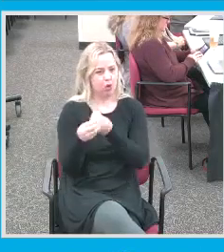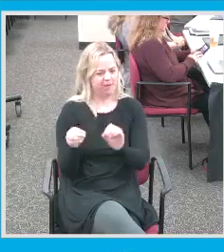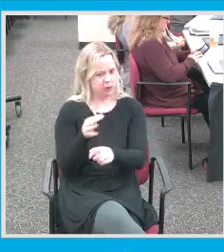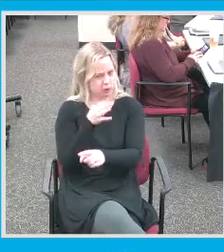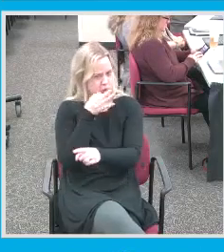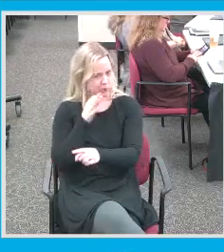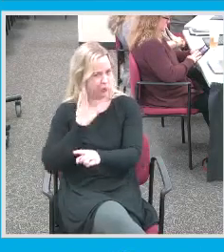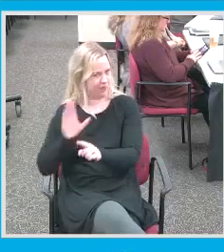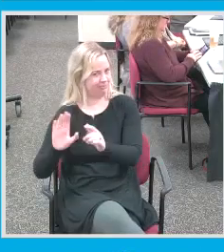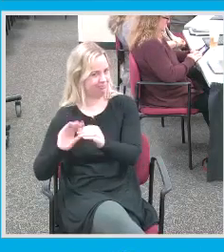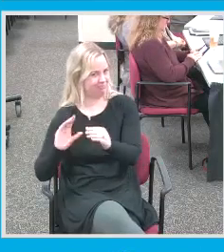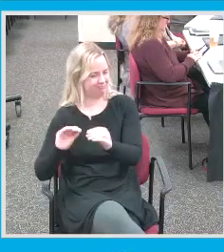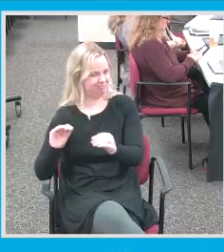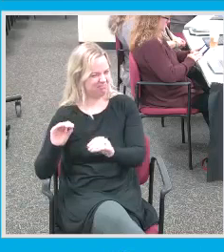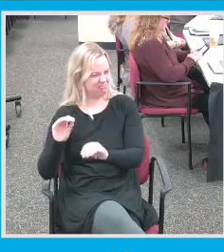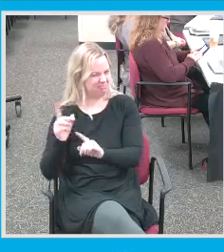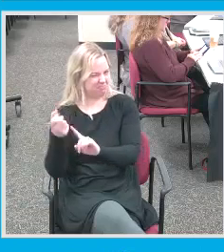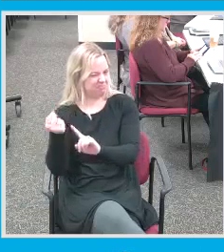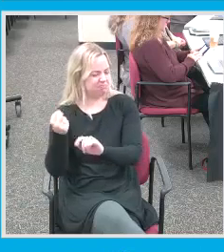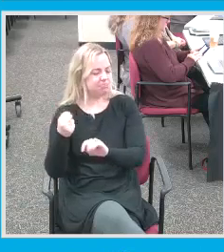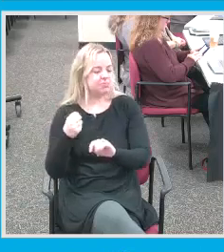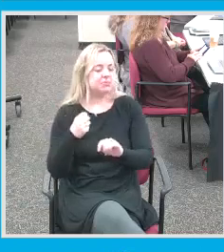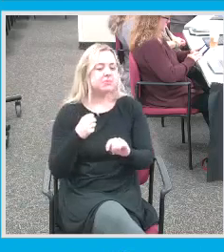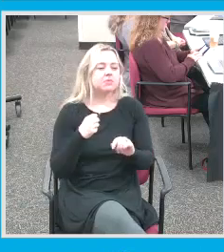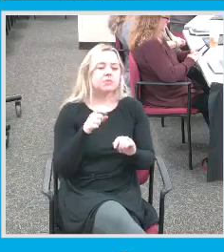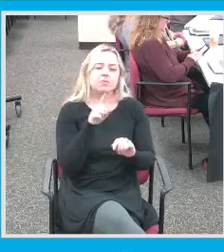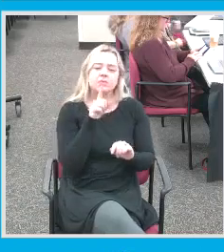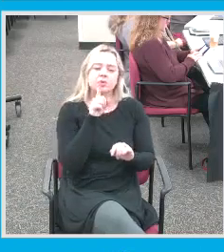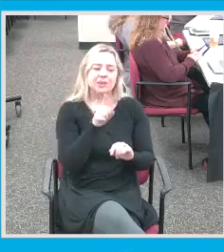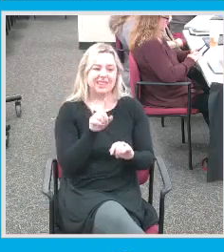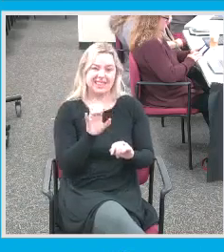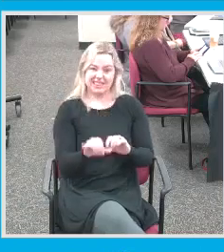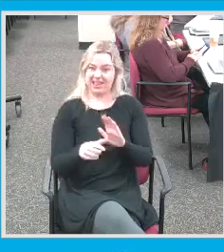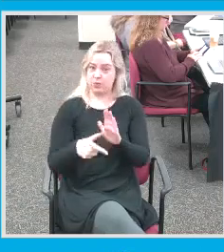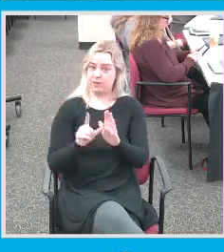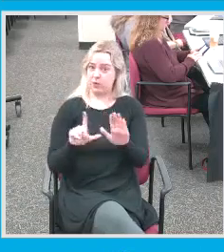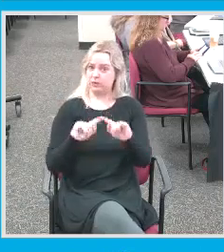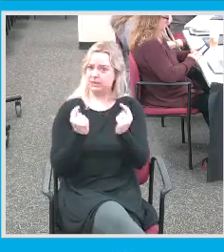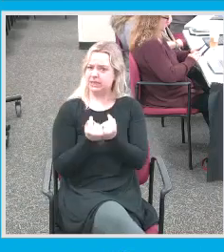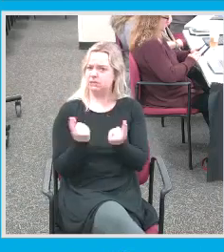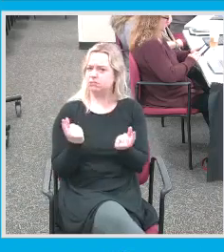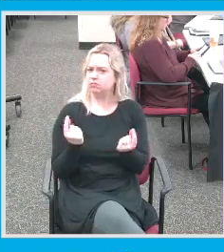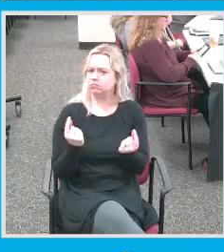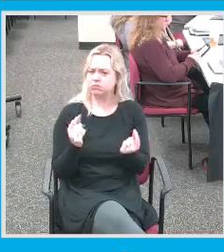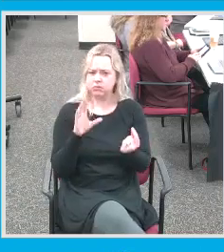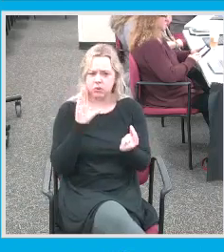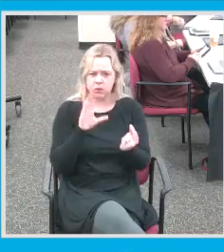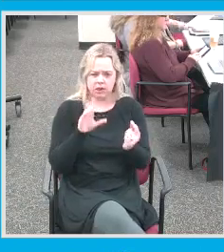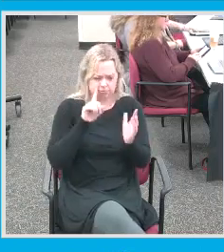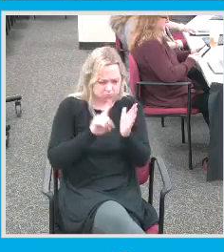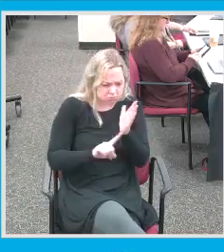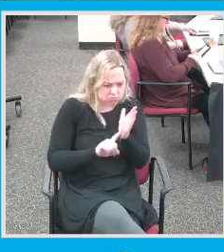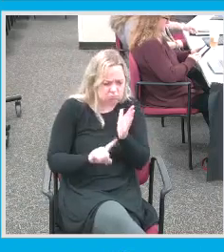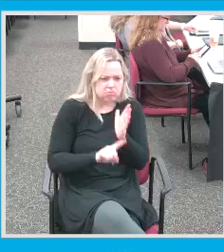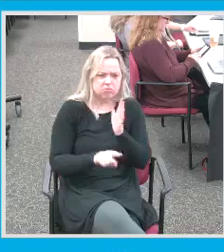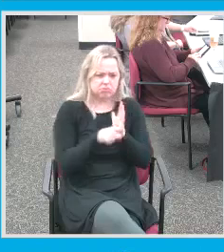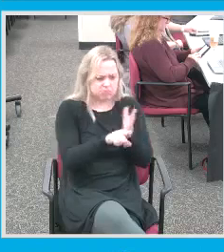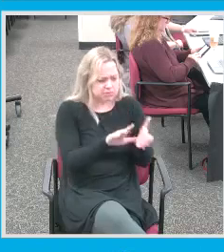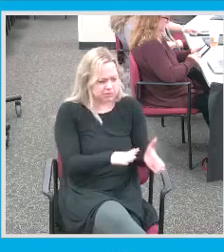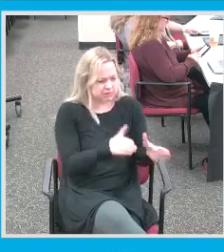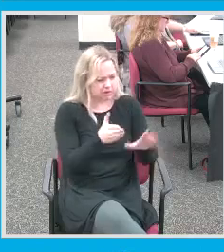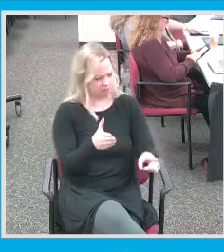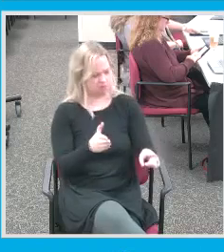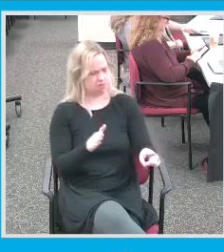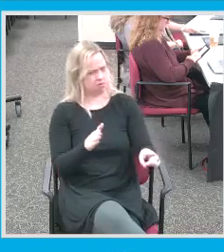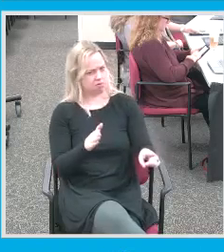shortly, as well as the public health department. And really what this review team does is they look at what are preventable deaths that we are